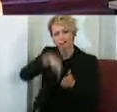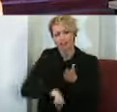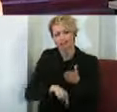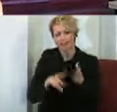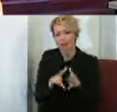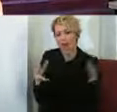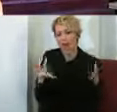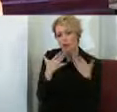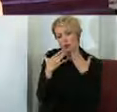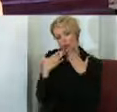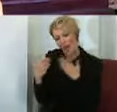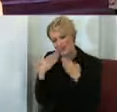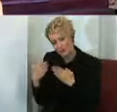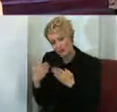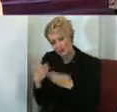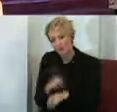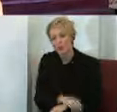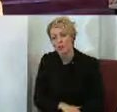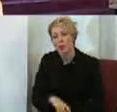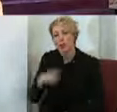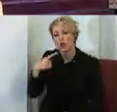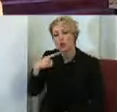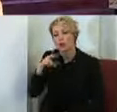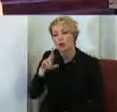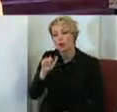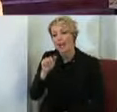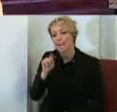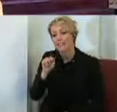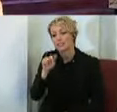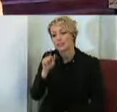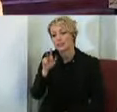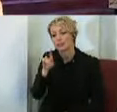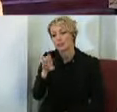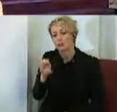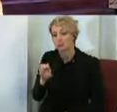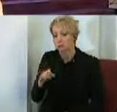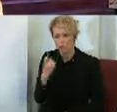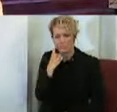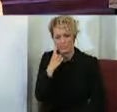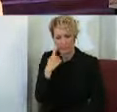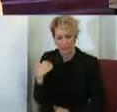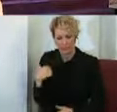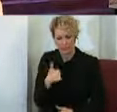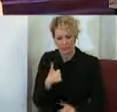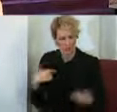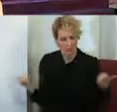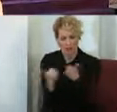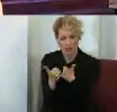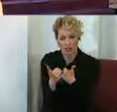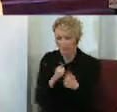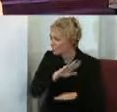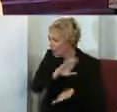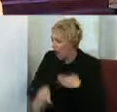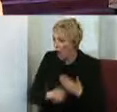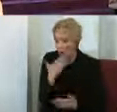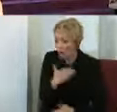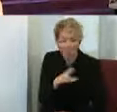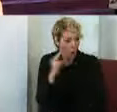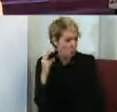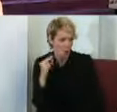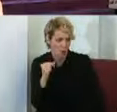of gratitude. You know, there's some challenges going on recently, and I said, it's all good. And somebody said, oh, no, it's not good.